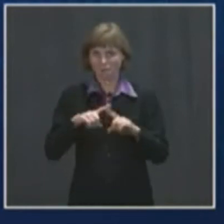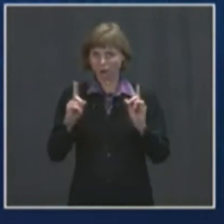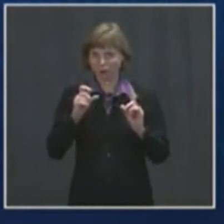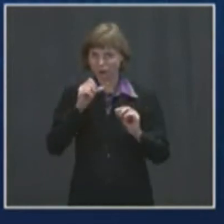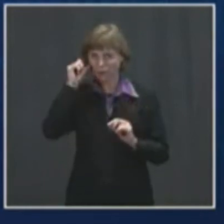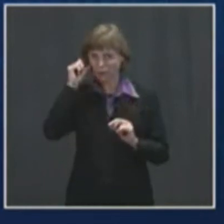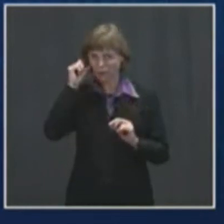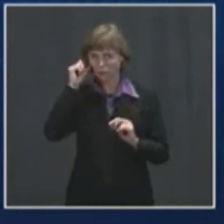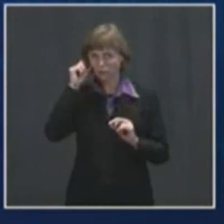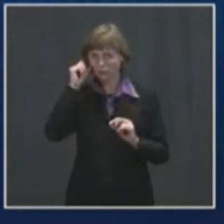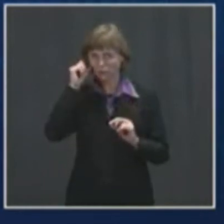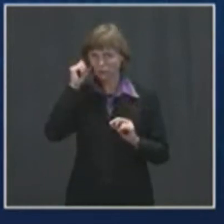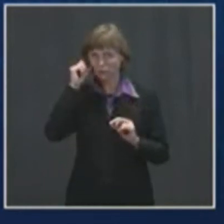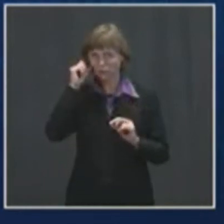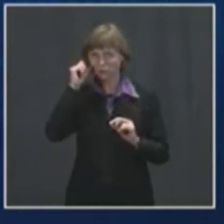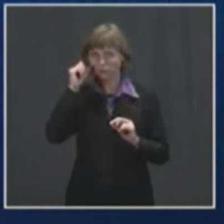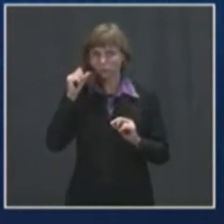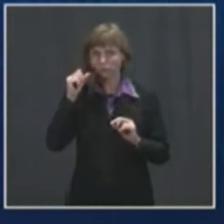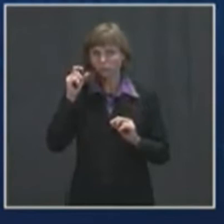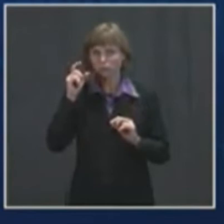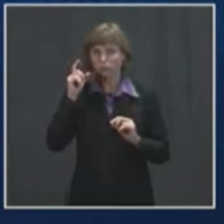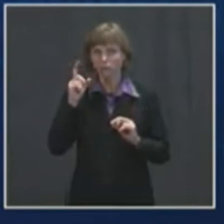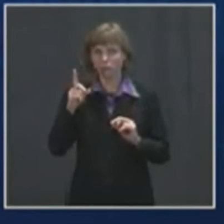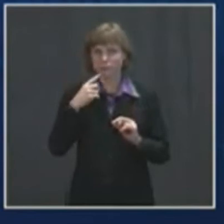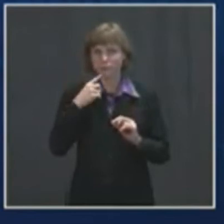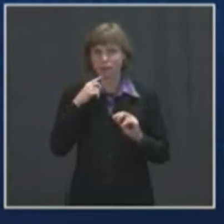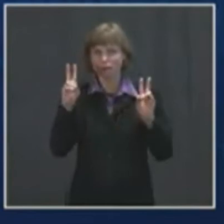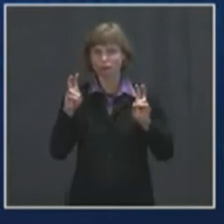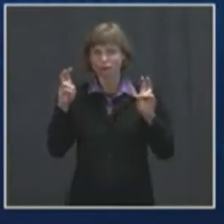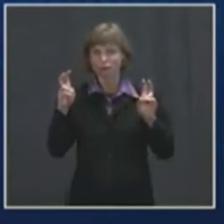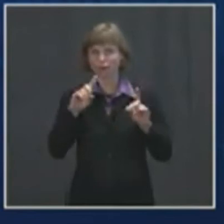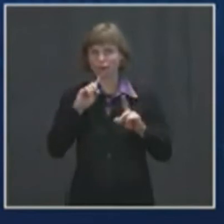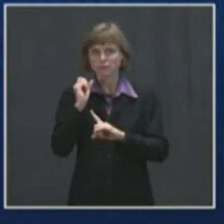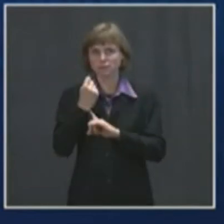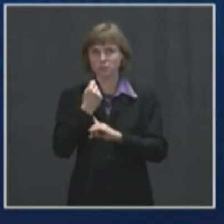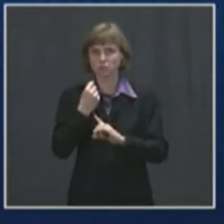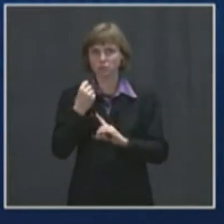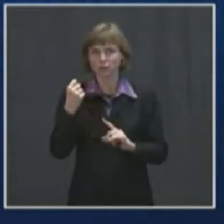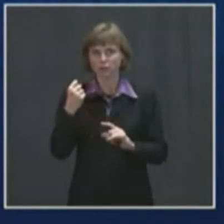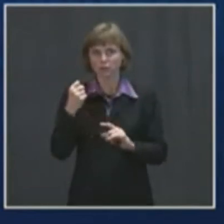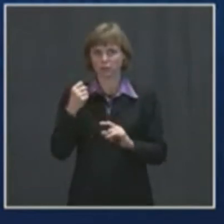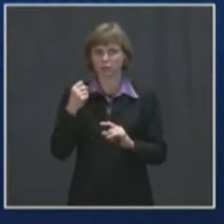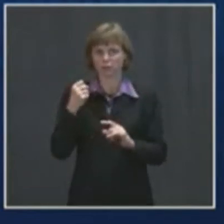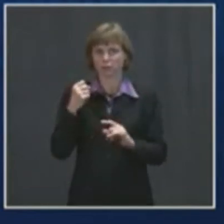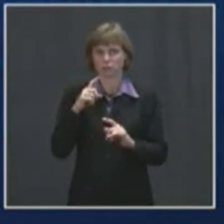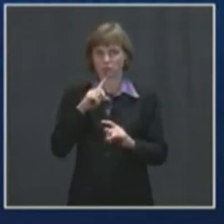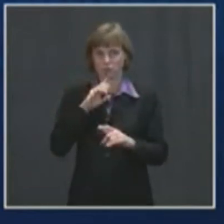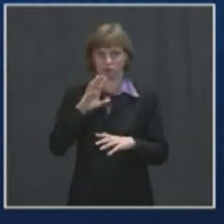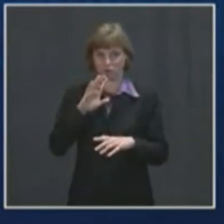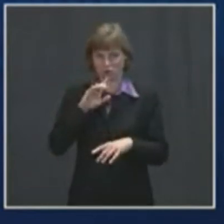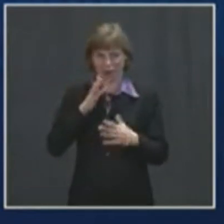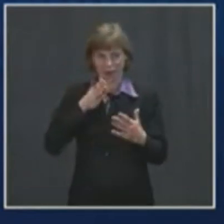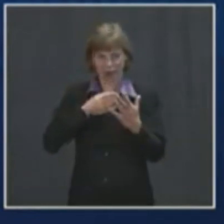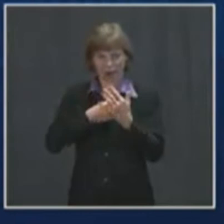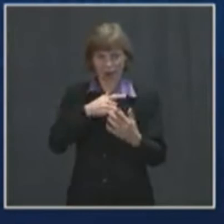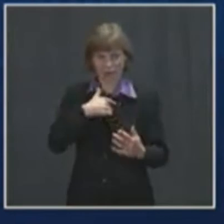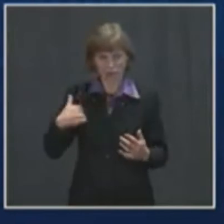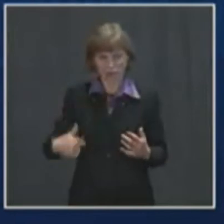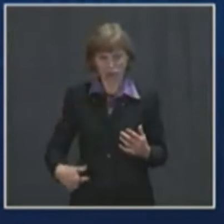French President Macron said, quote, "A situation to join all together against China. This is